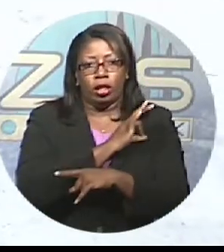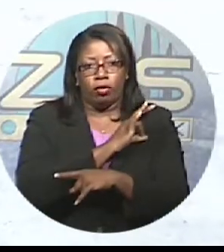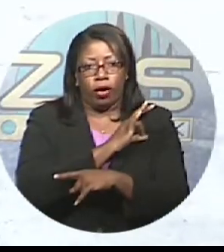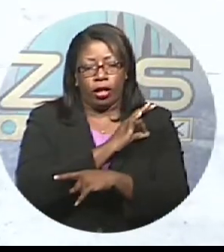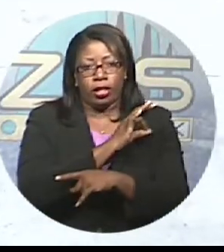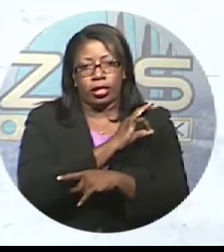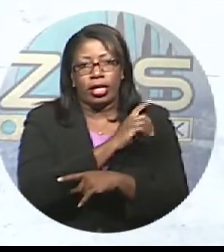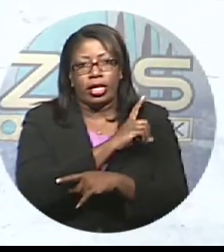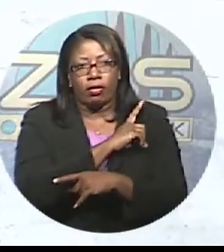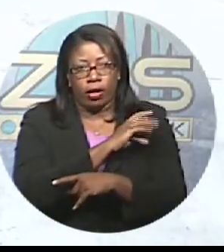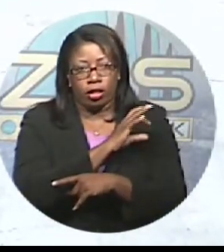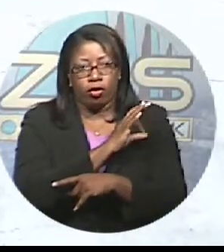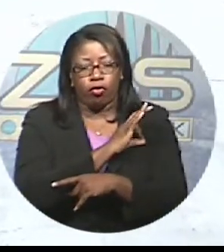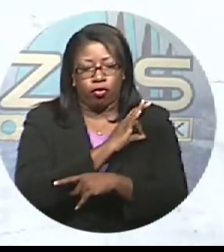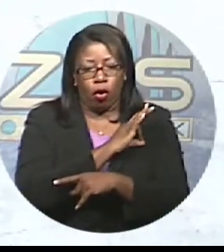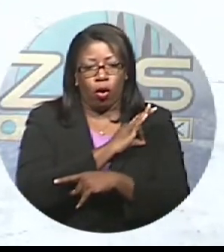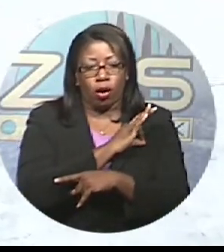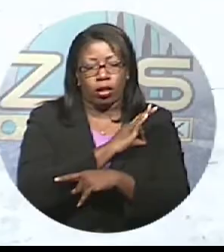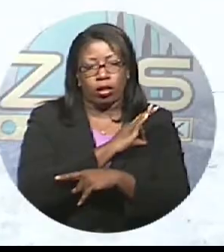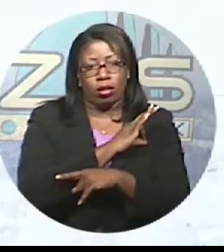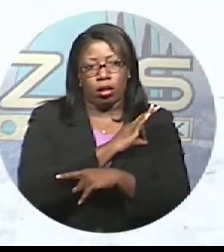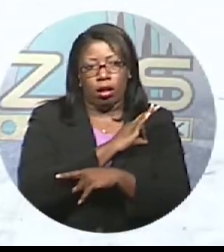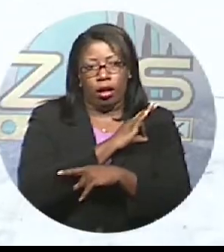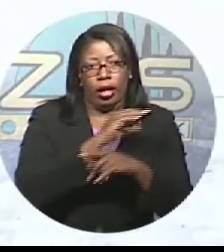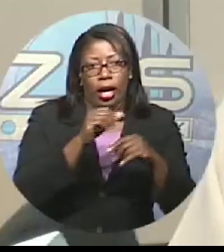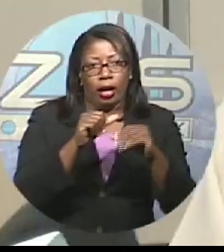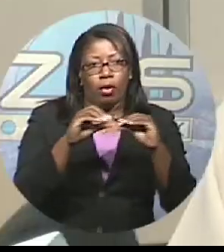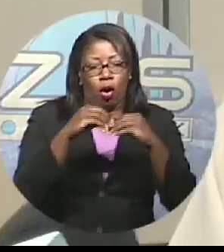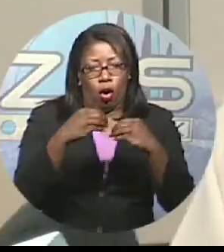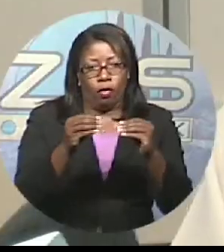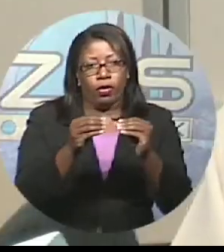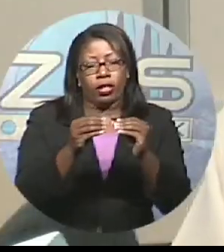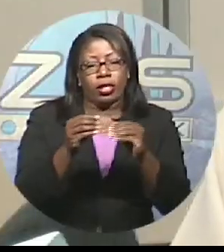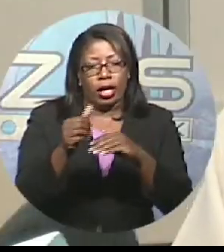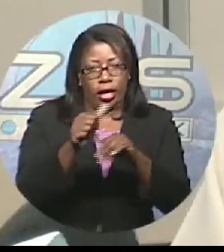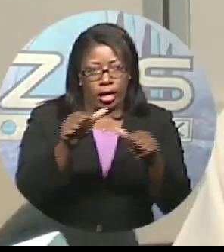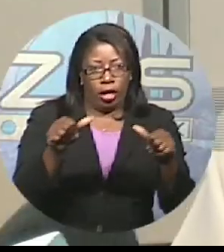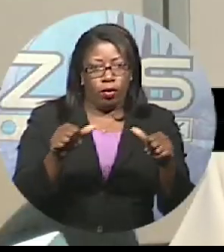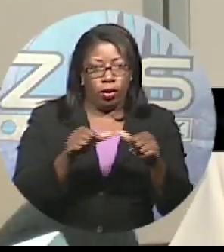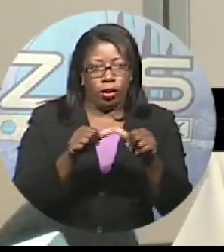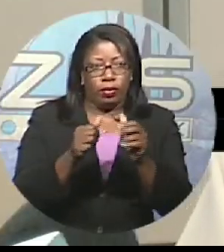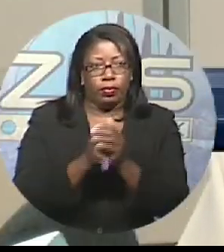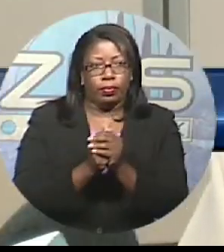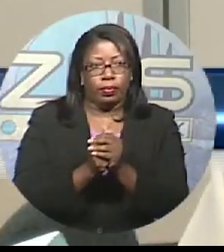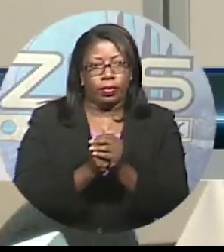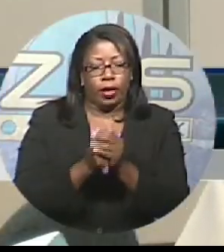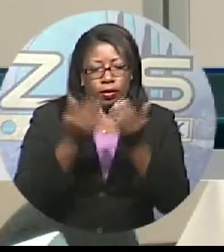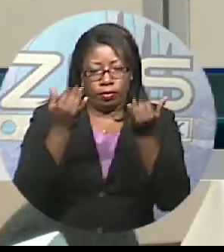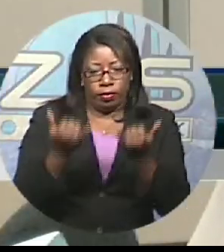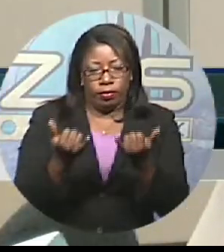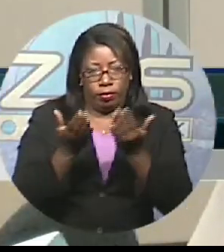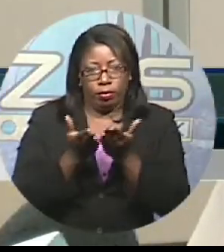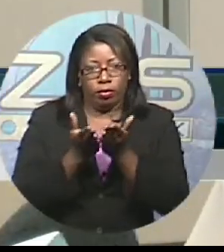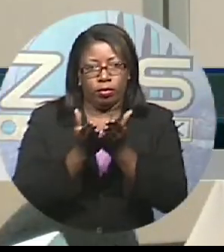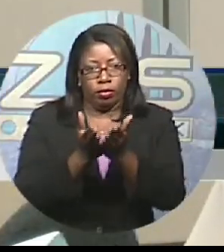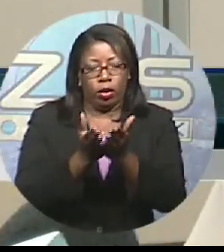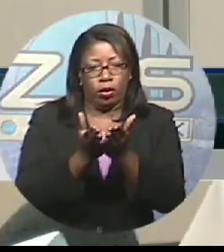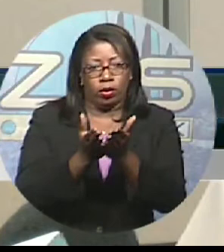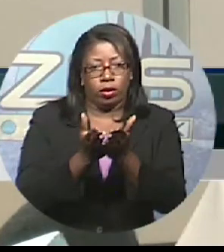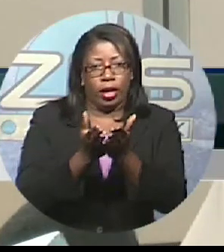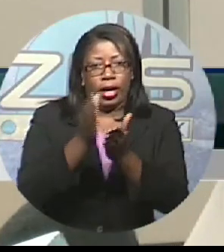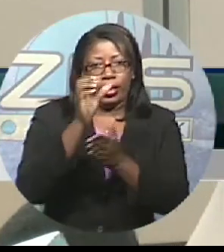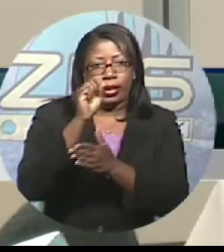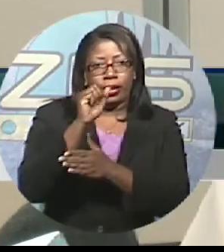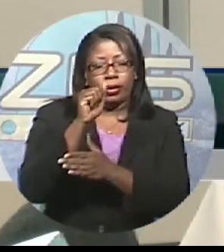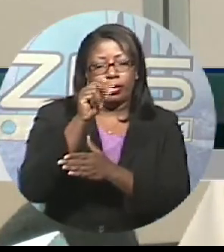Harbor, Gunpoint Ragged Island, and Matthewtown in Agua. Given the existing fleet at the completion of the Sandy Bottom project, that